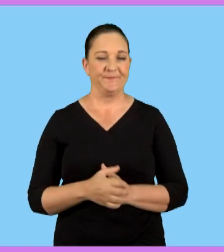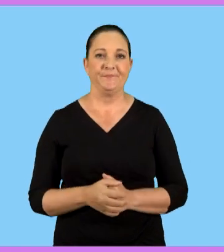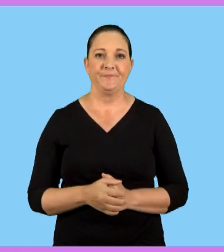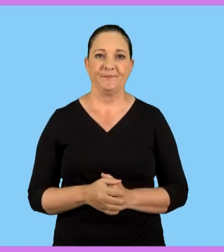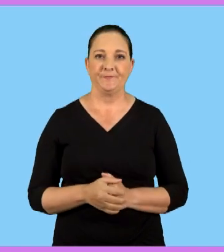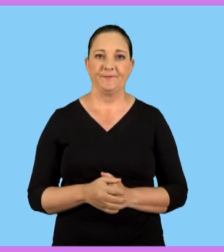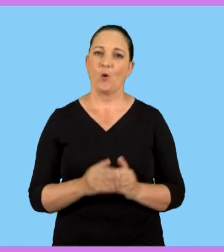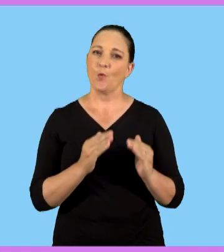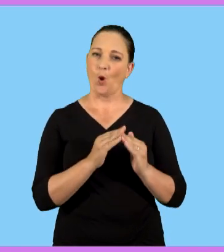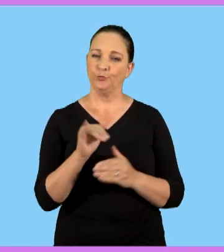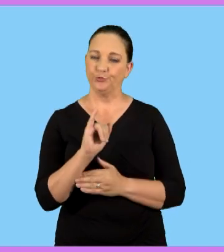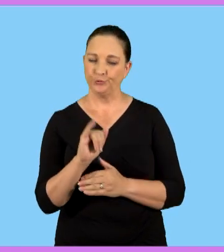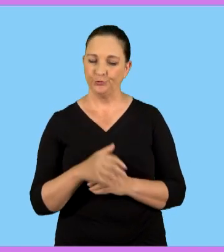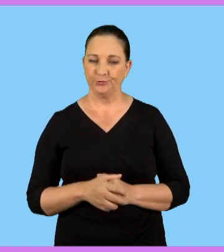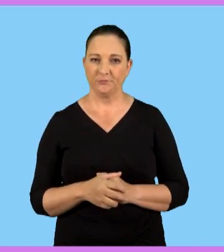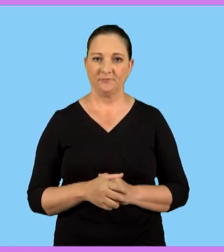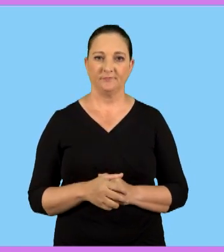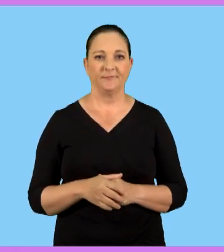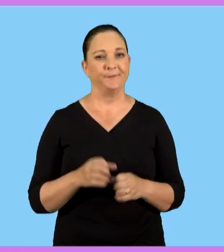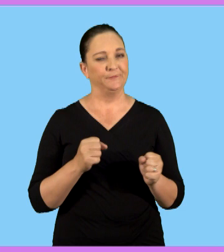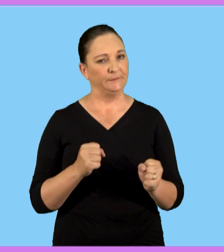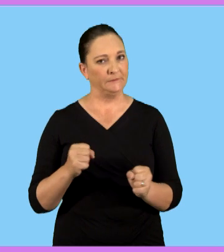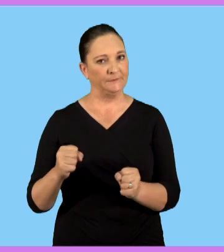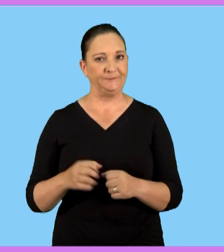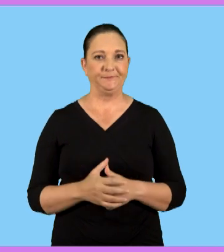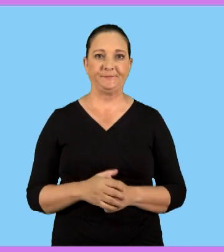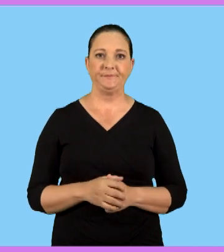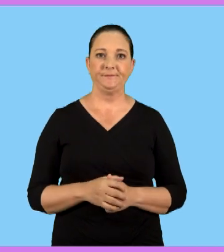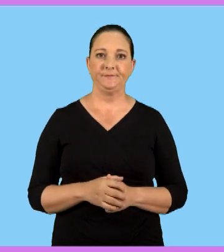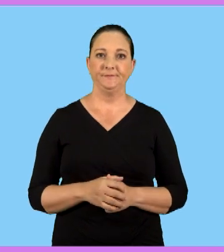There we go. Home insurance, fixed.